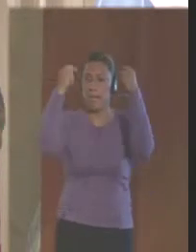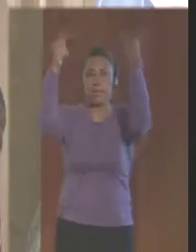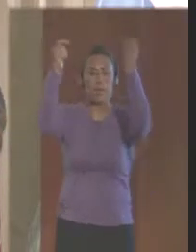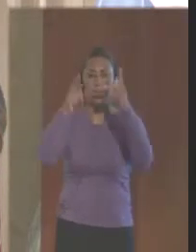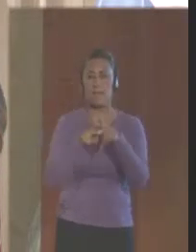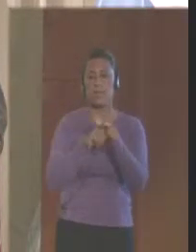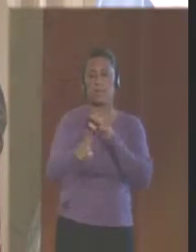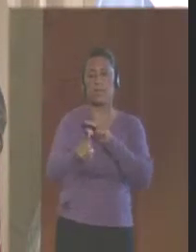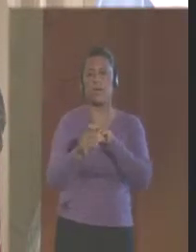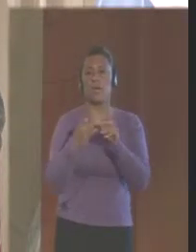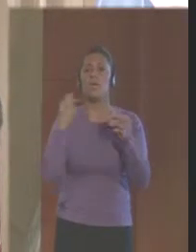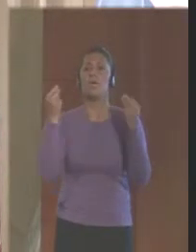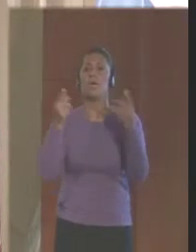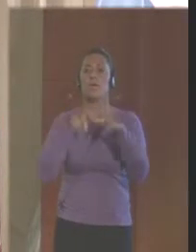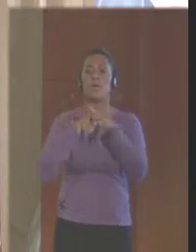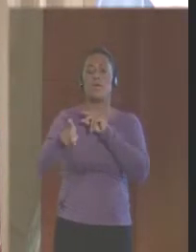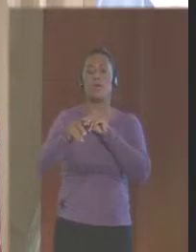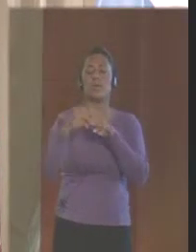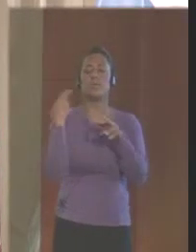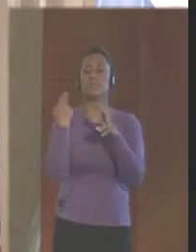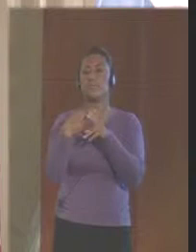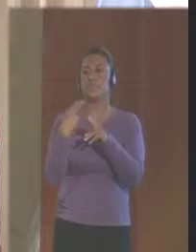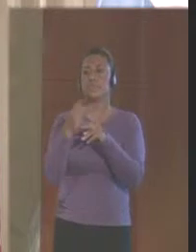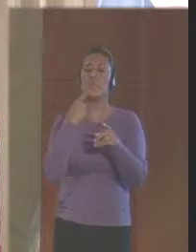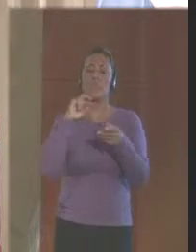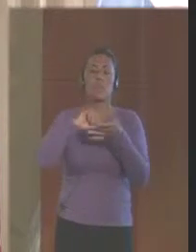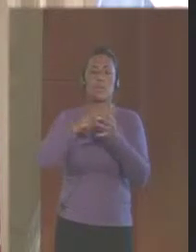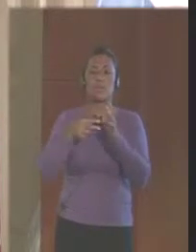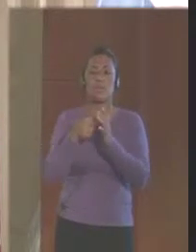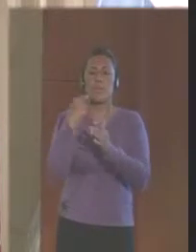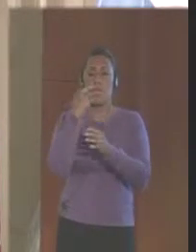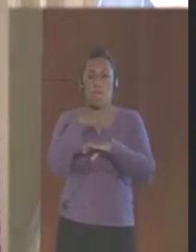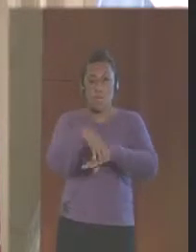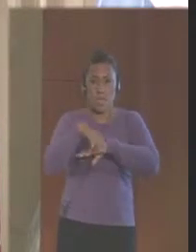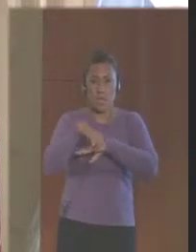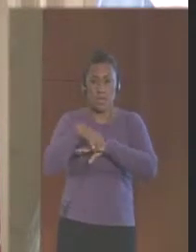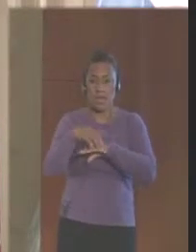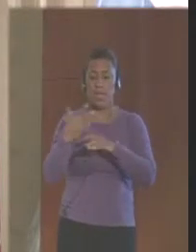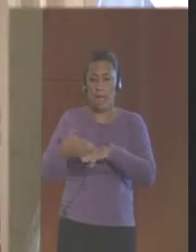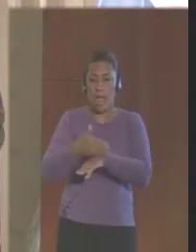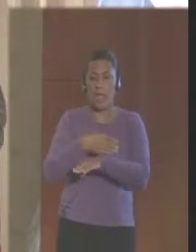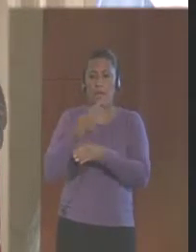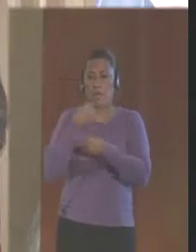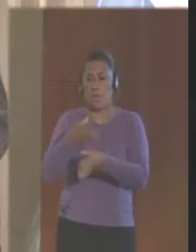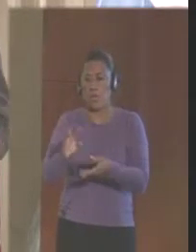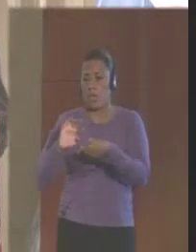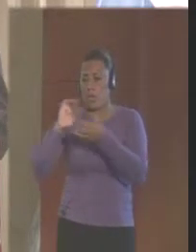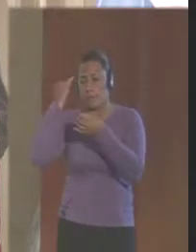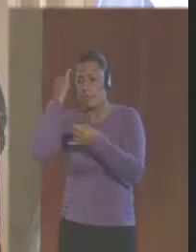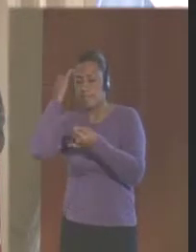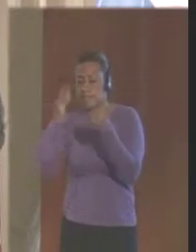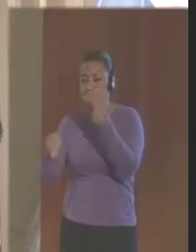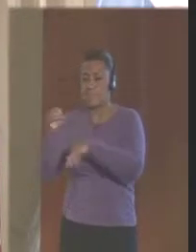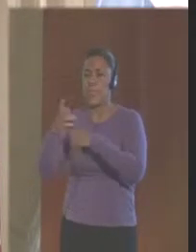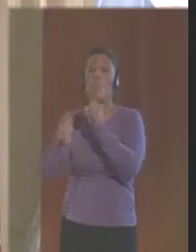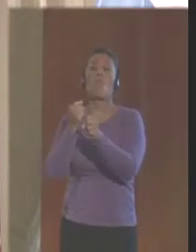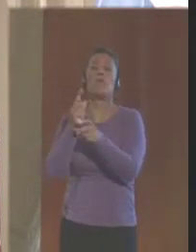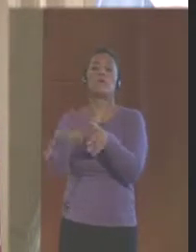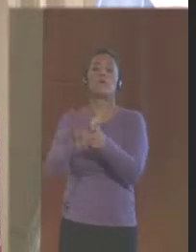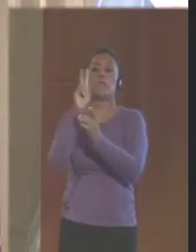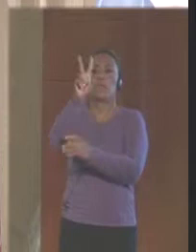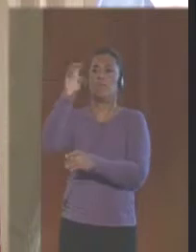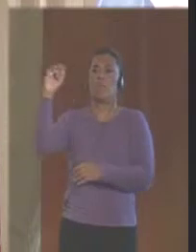in 2010, and it has been occurring in what we would call at a local government